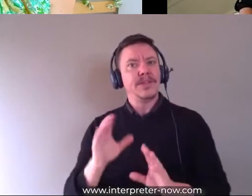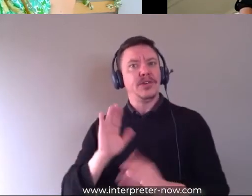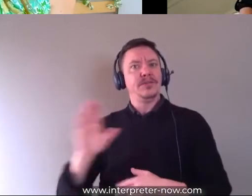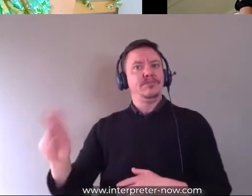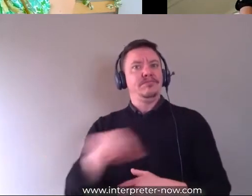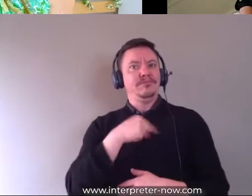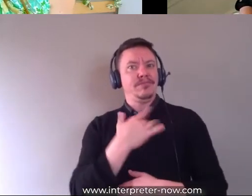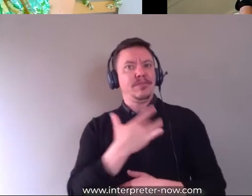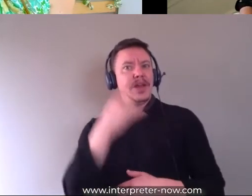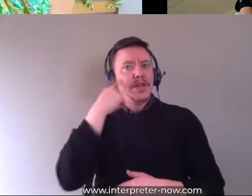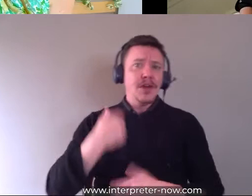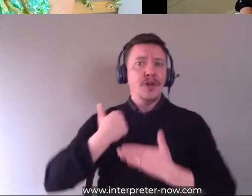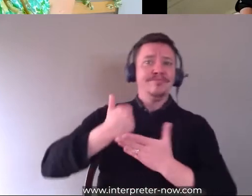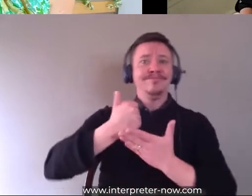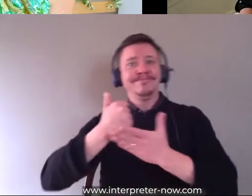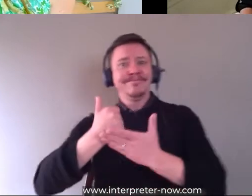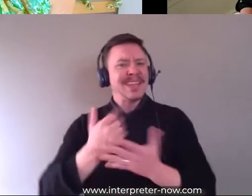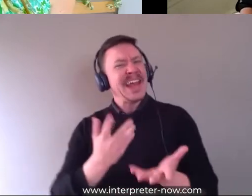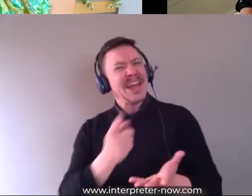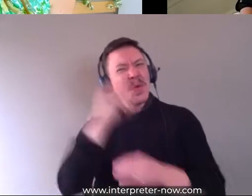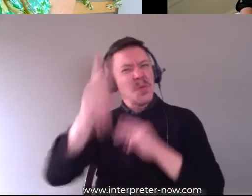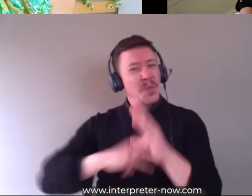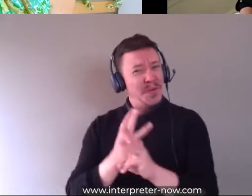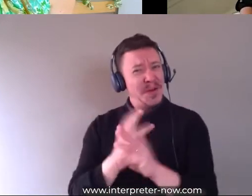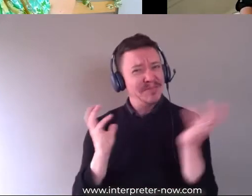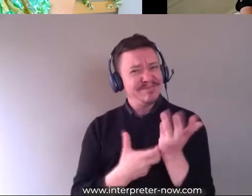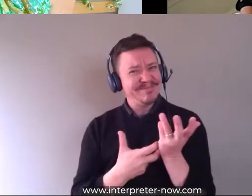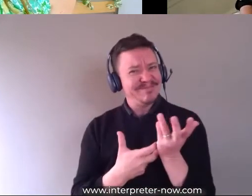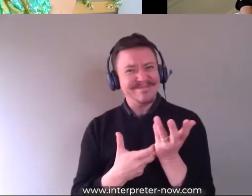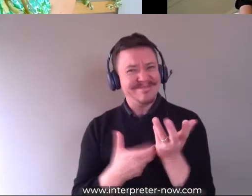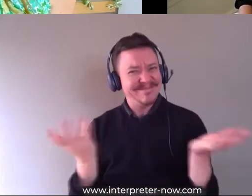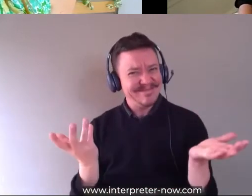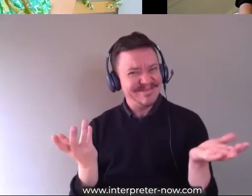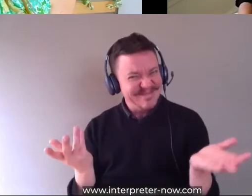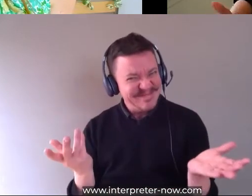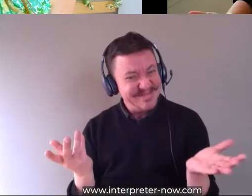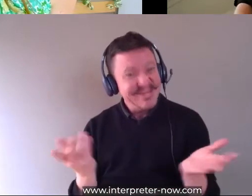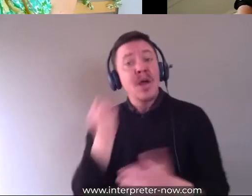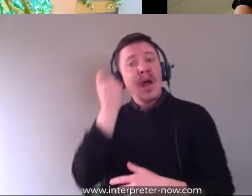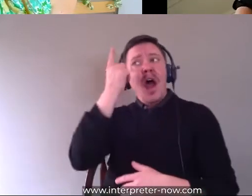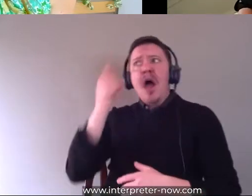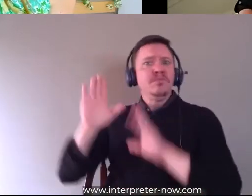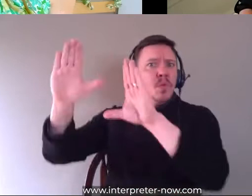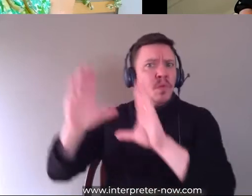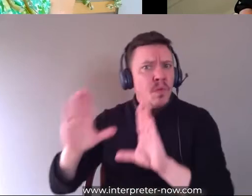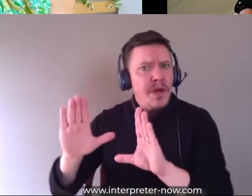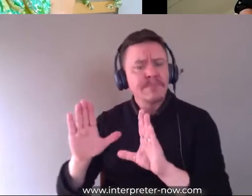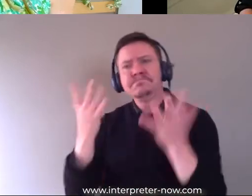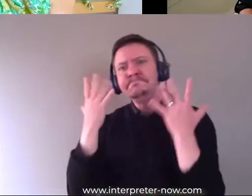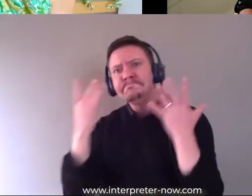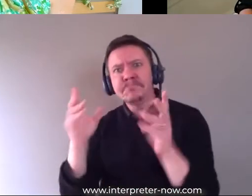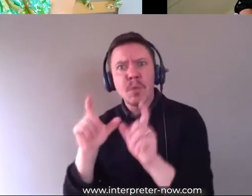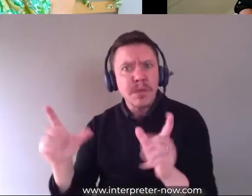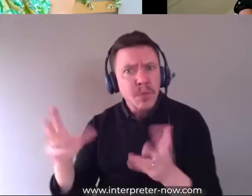very, very helpful. But the reality was, is I hadn't really experienced that. And that's not to say that they weren't great people or lovely people or, you